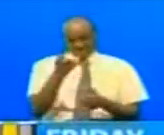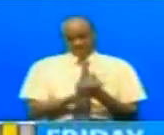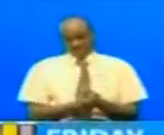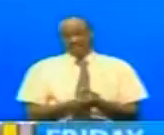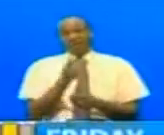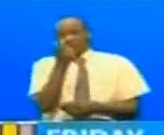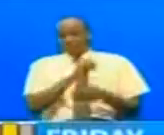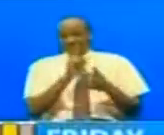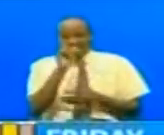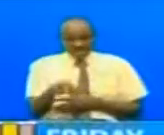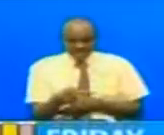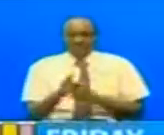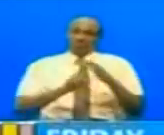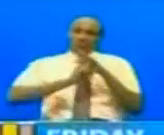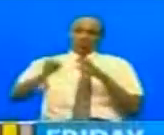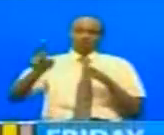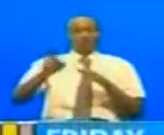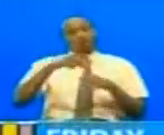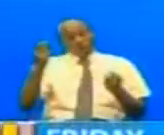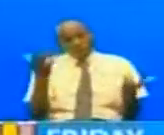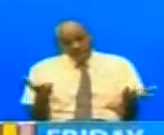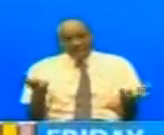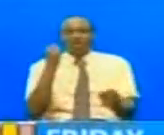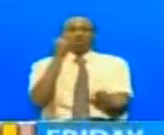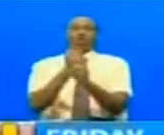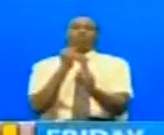few minutes later, he departs for his place of work.